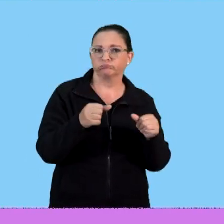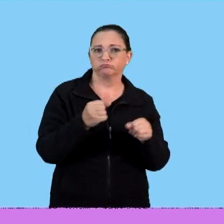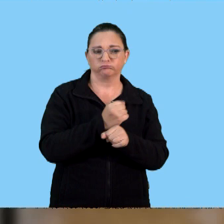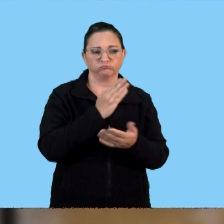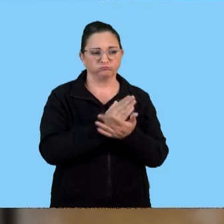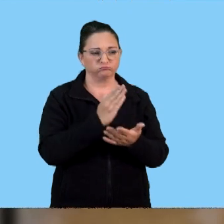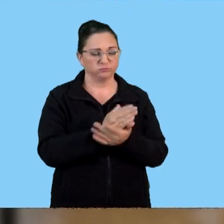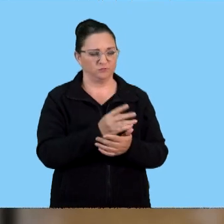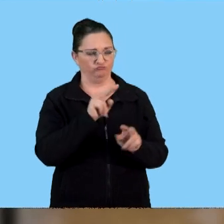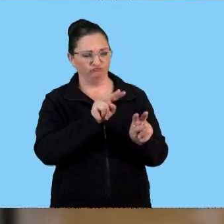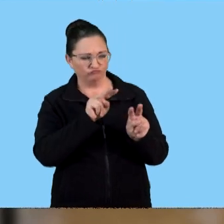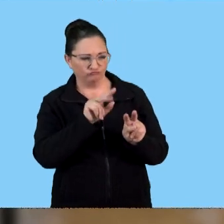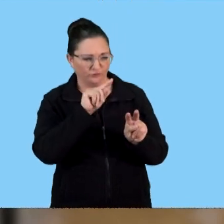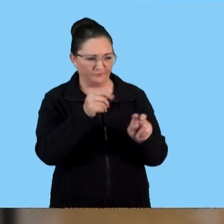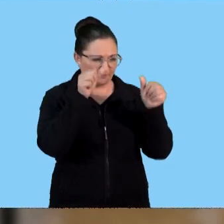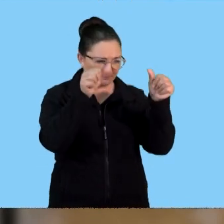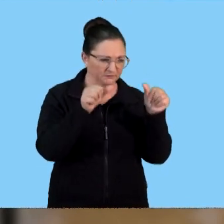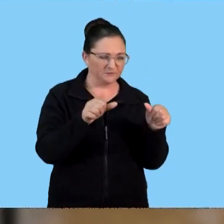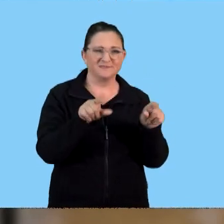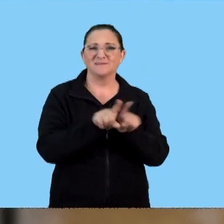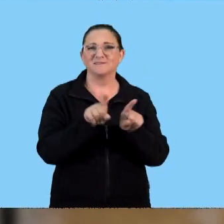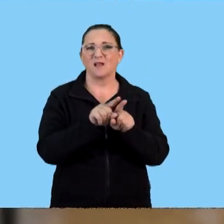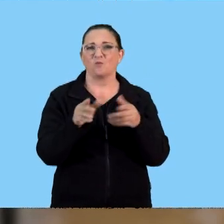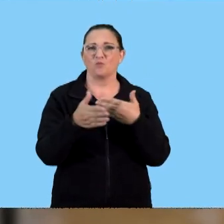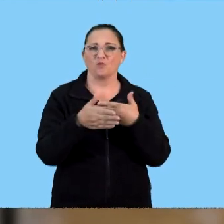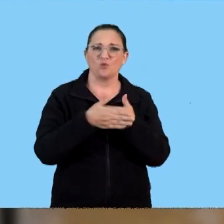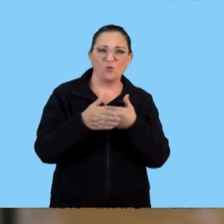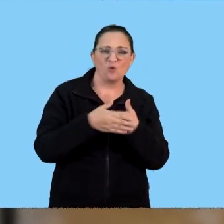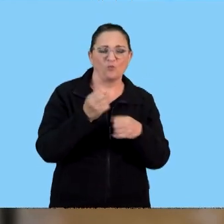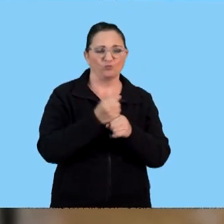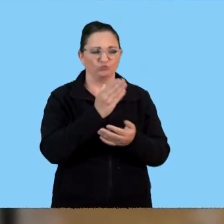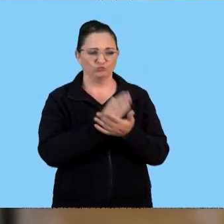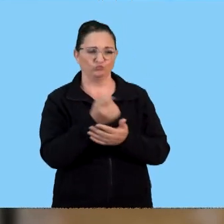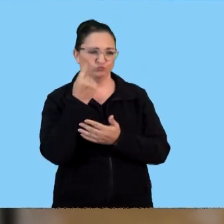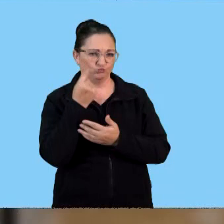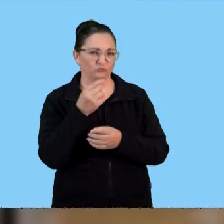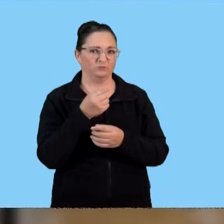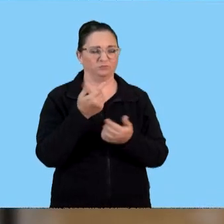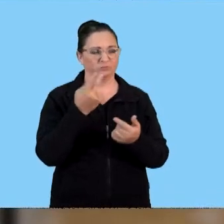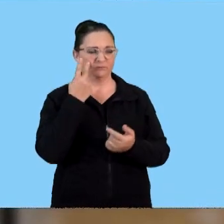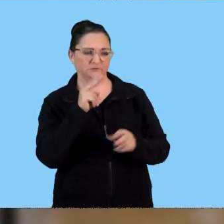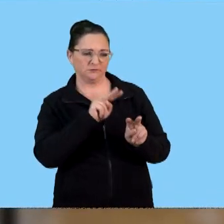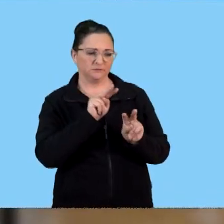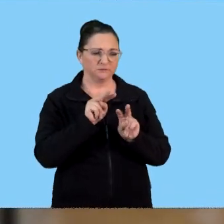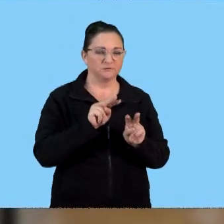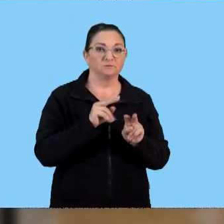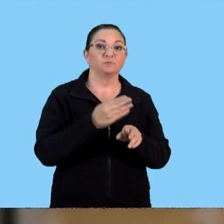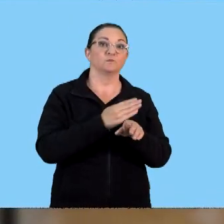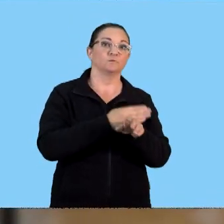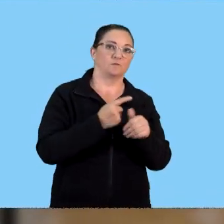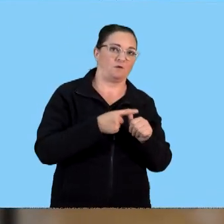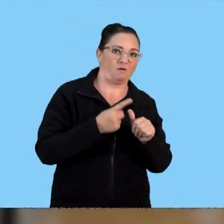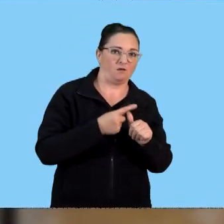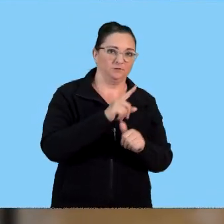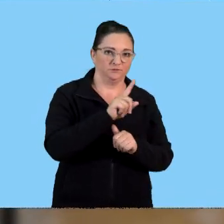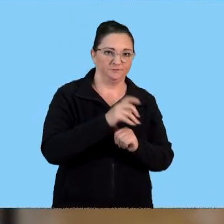with the doors, for example, okay? Picture was there just to enhance your understanding, but familiarize yourself with it